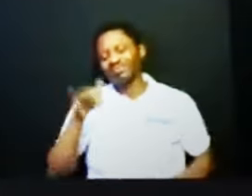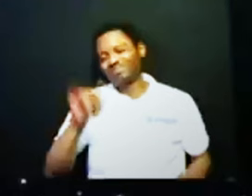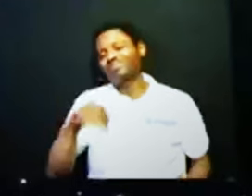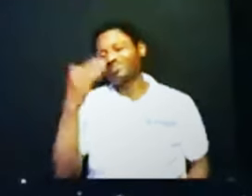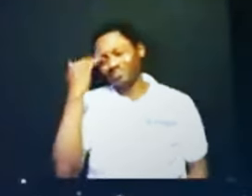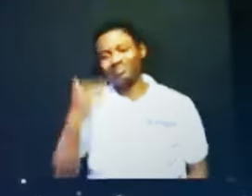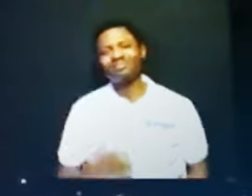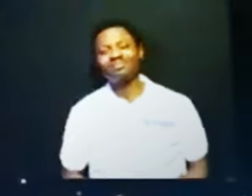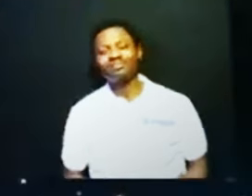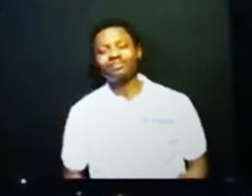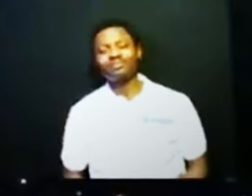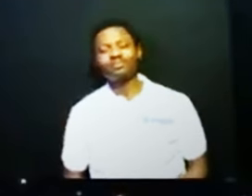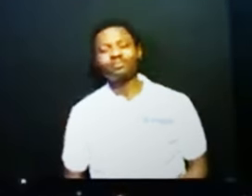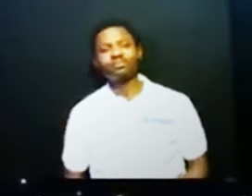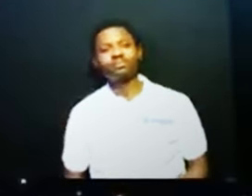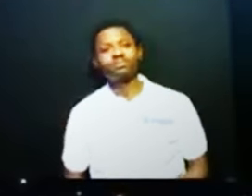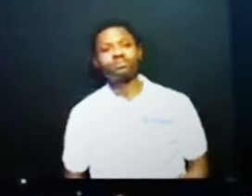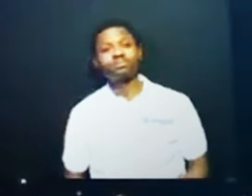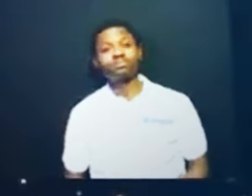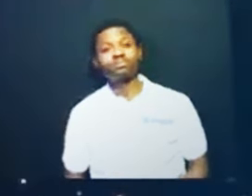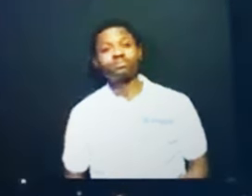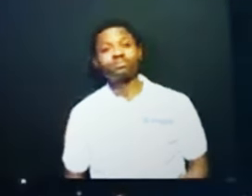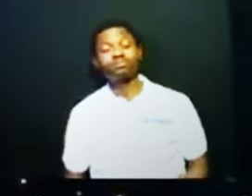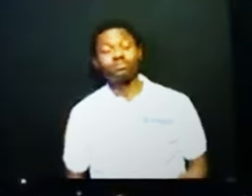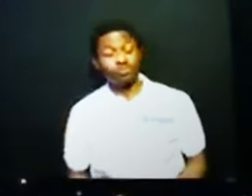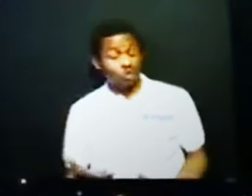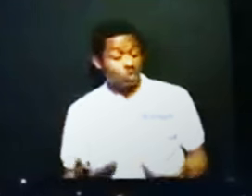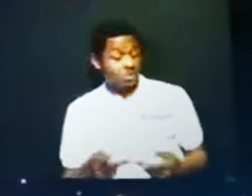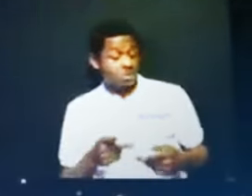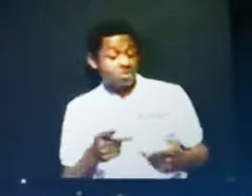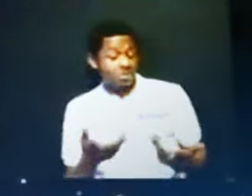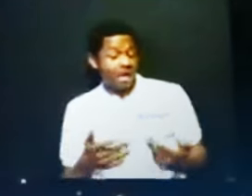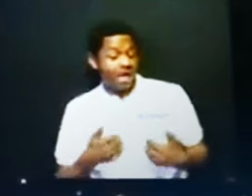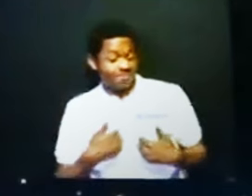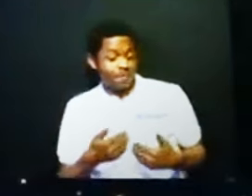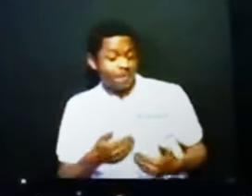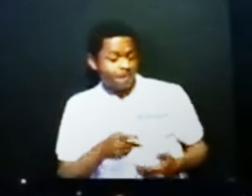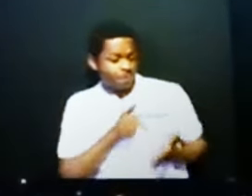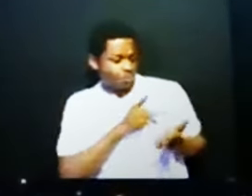We keep a pure heart so that we'll be happy in life.